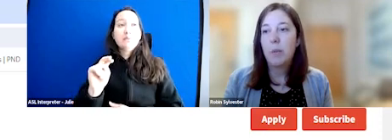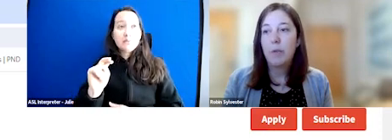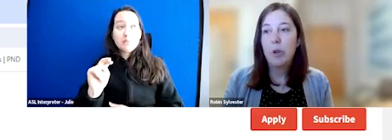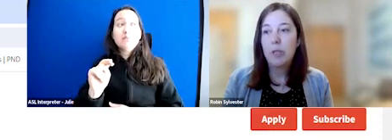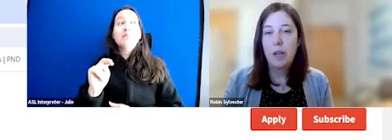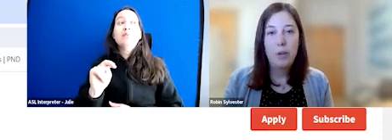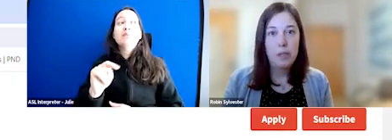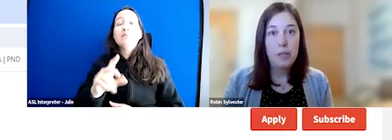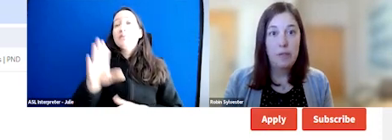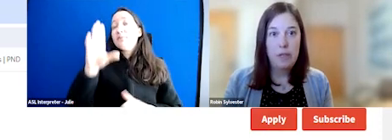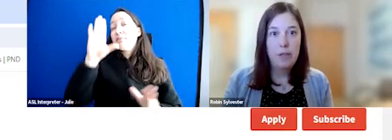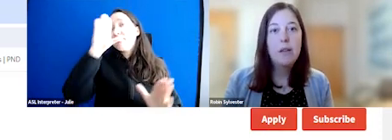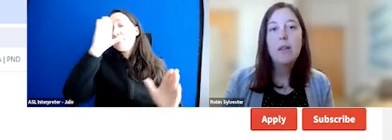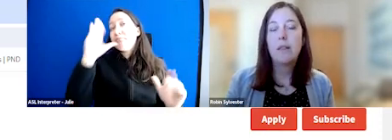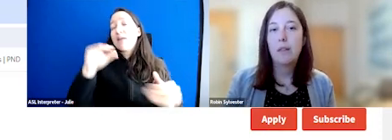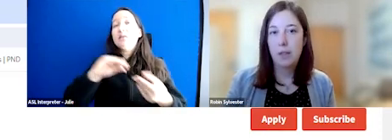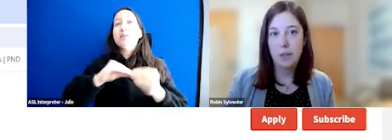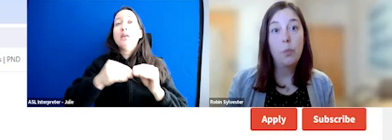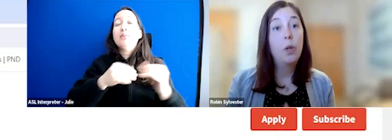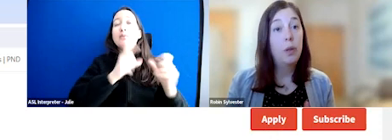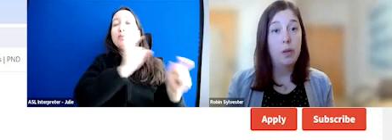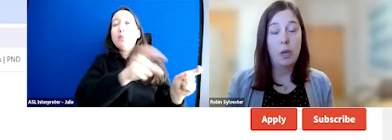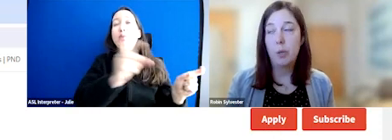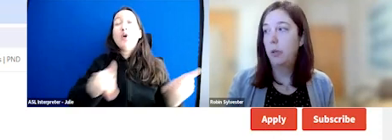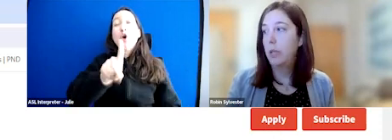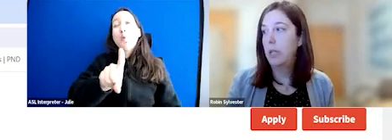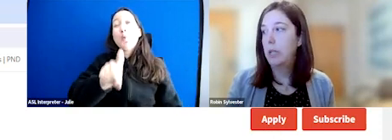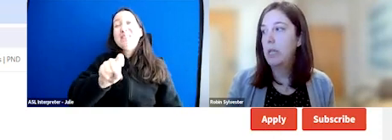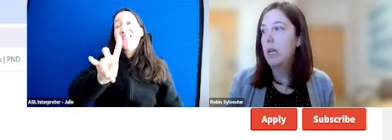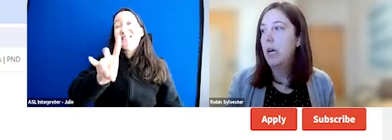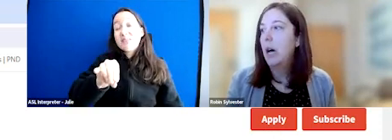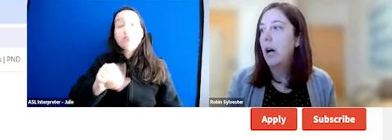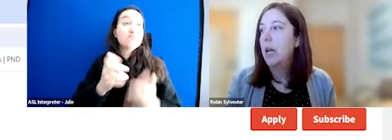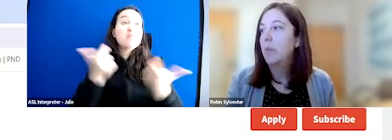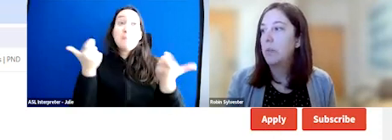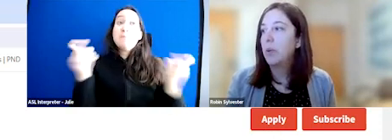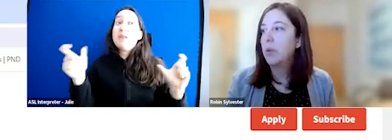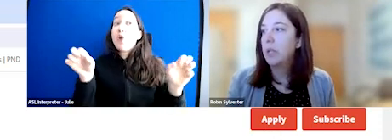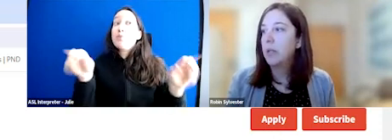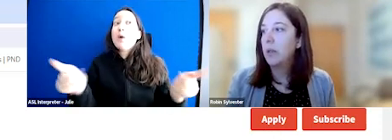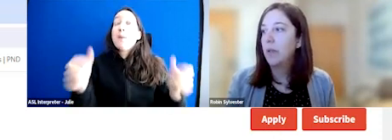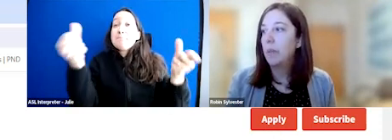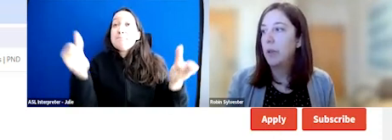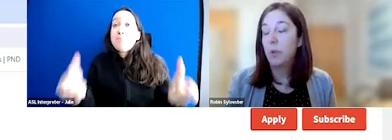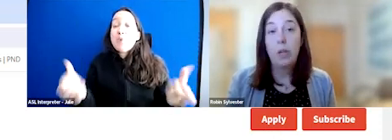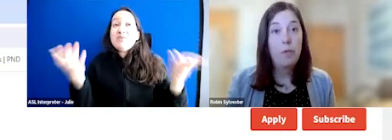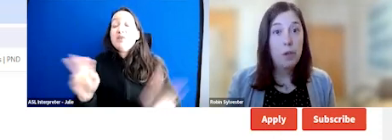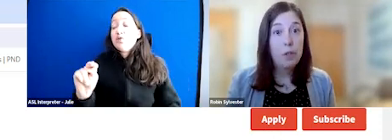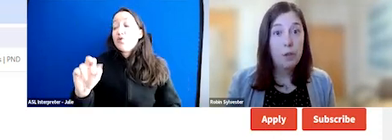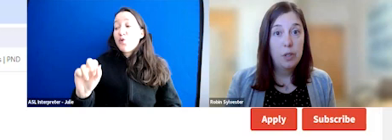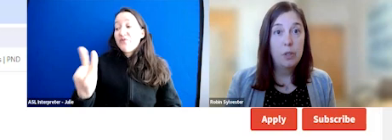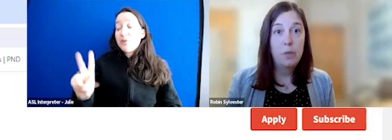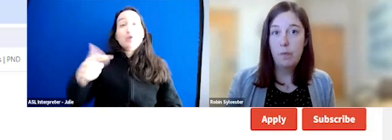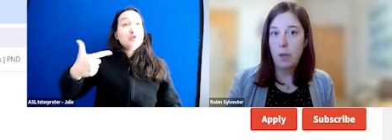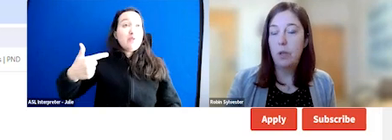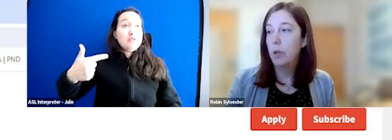Expected number of awards is 170. This is a really large opportunity. It was posted November the 21st,